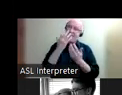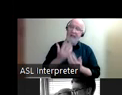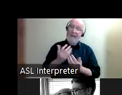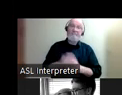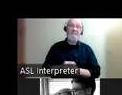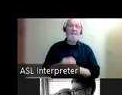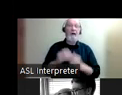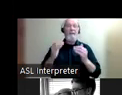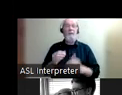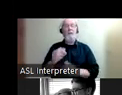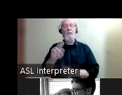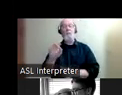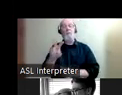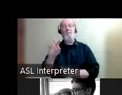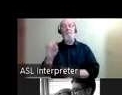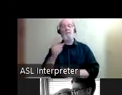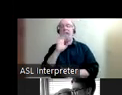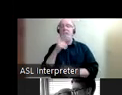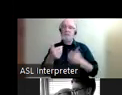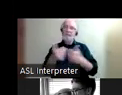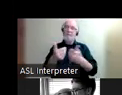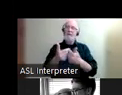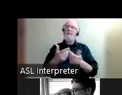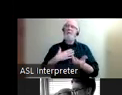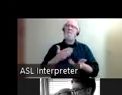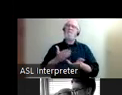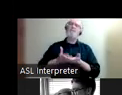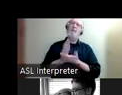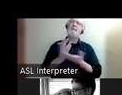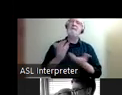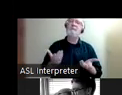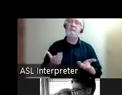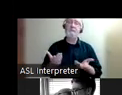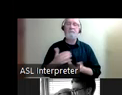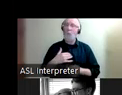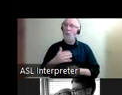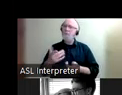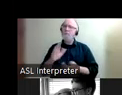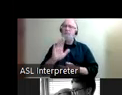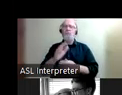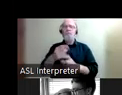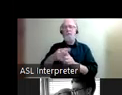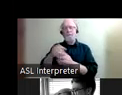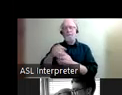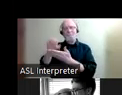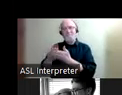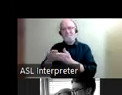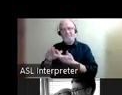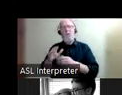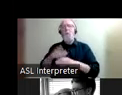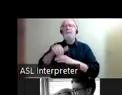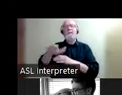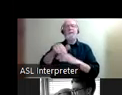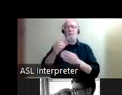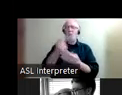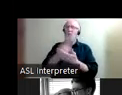law rights. Please mark your calendars, and the meeting invitations will be sent out a week prior